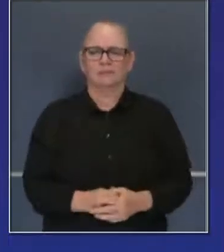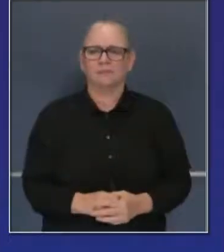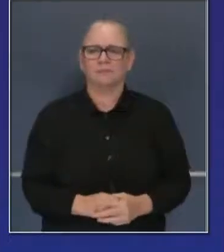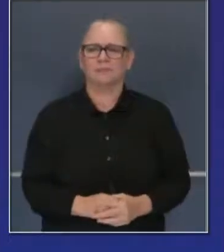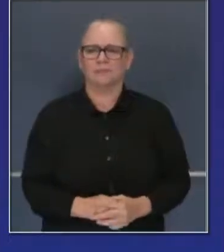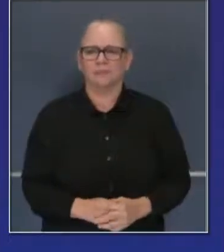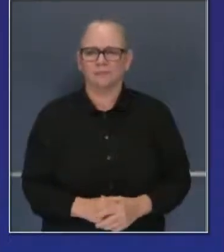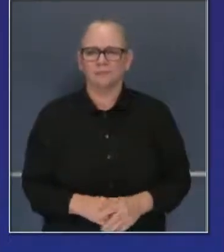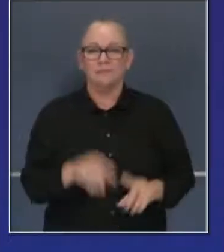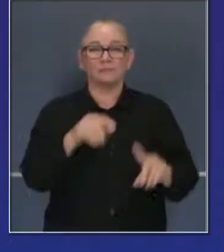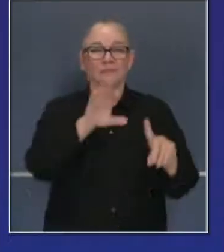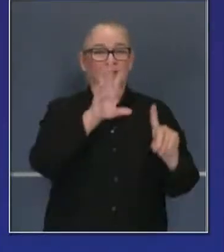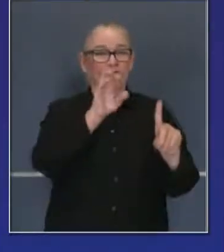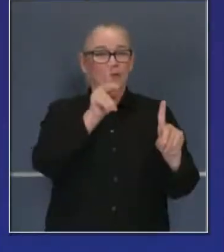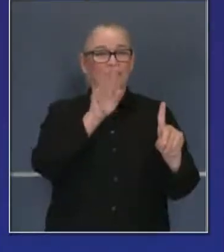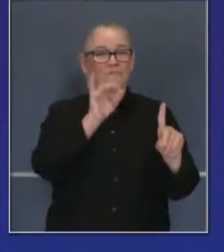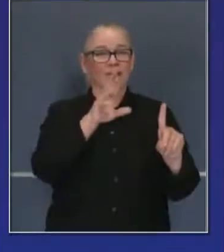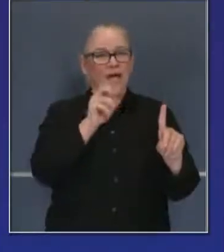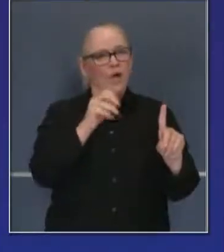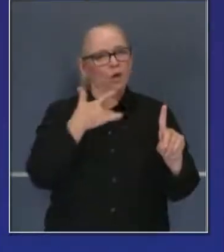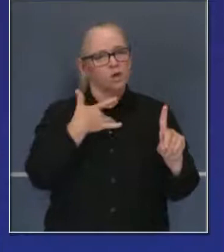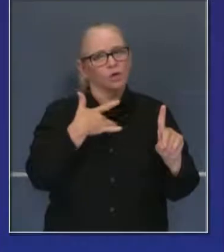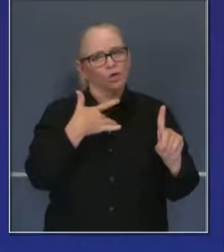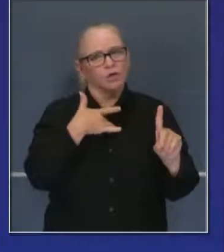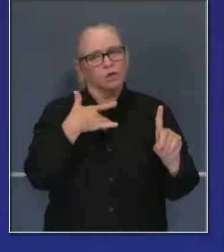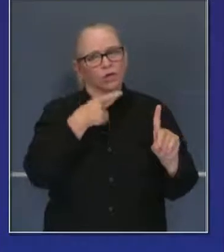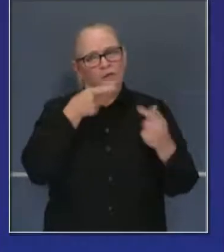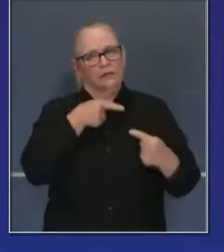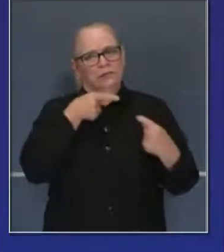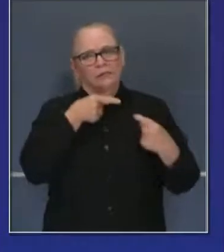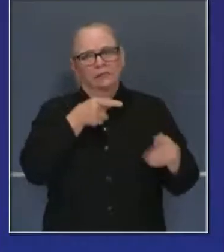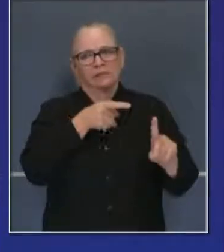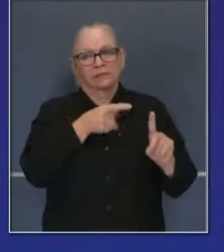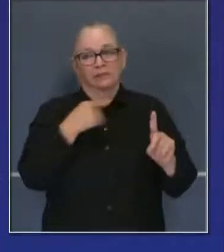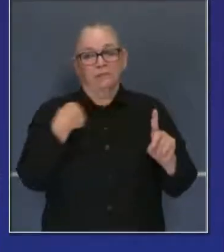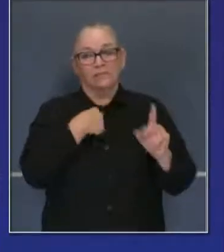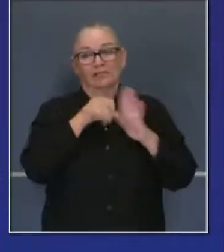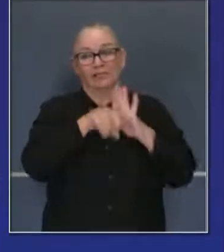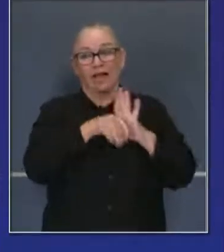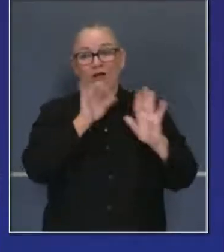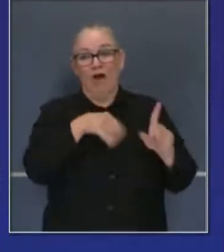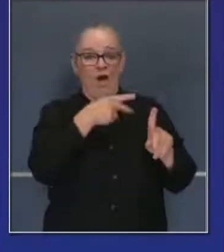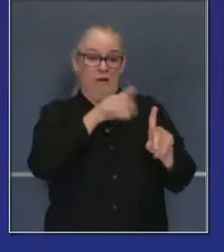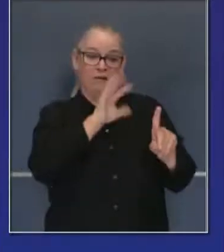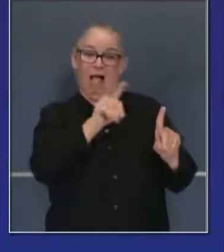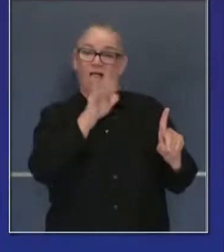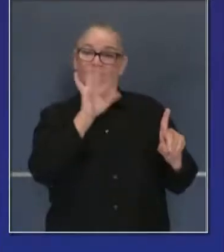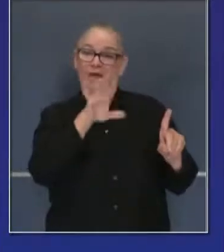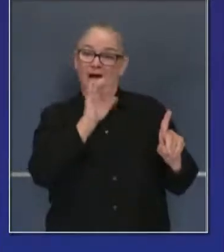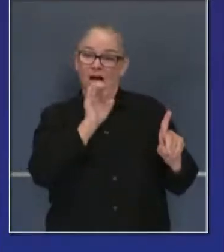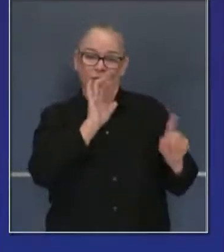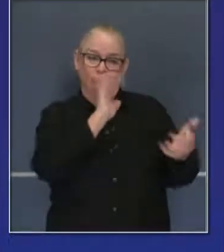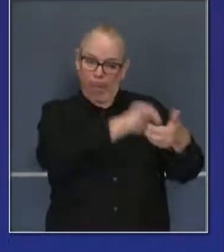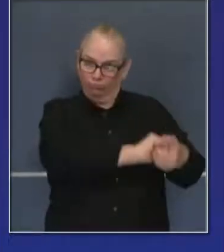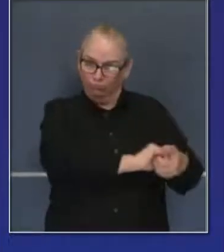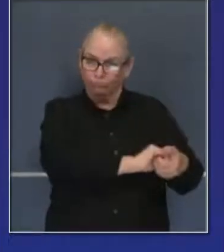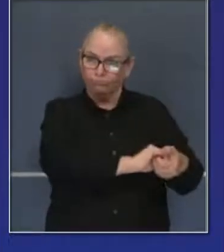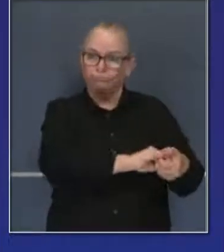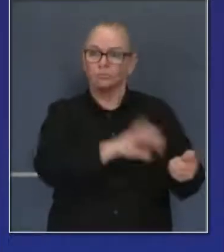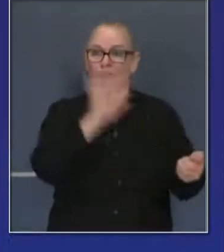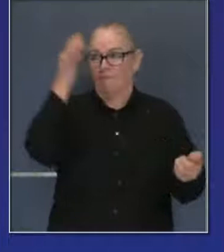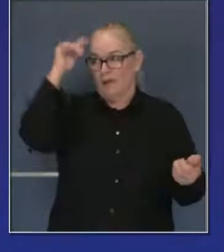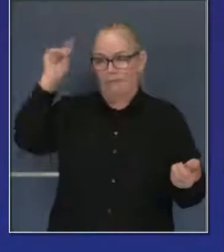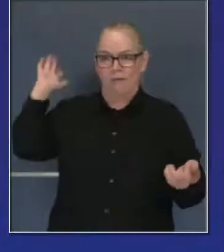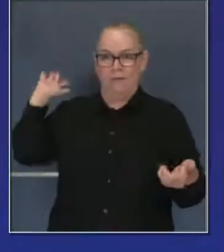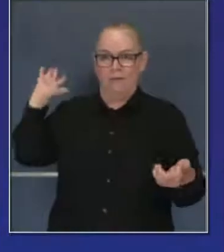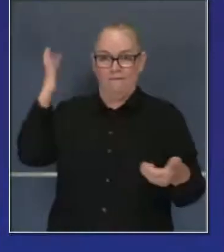Fire, is a partnership between CAL FIRE, our state agency, and the U.S. Federal Forest Service, which again is